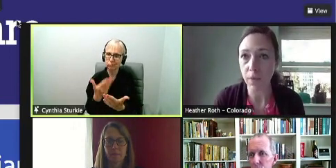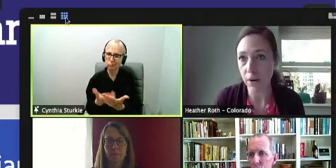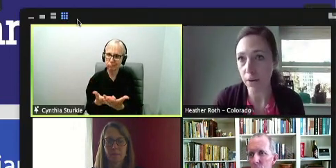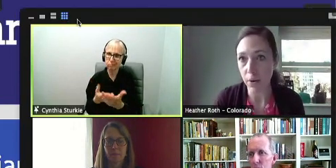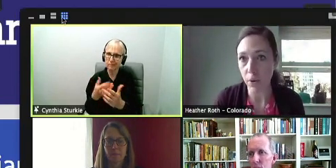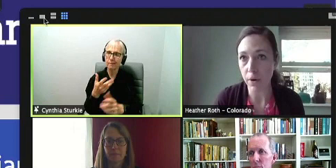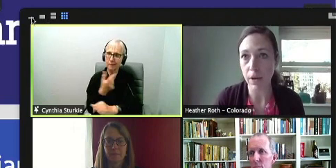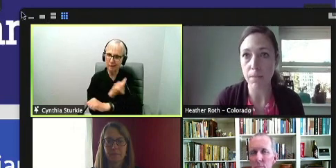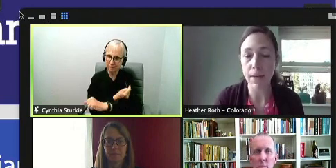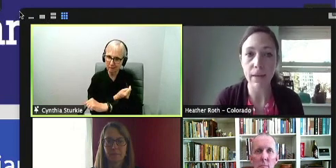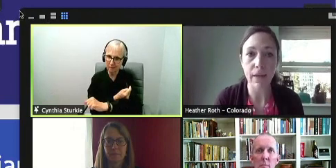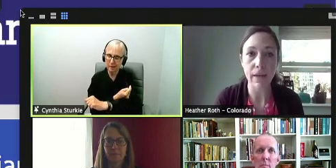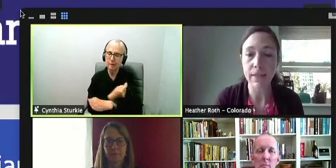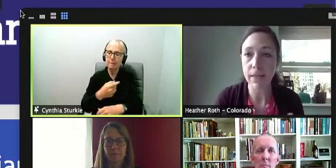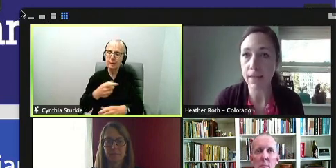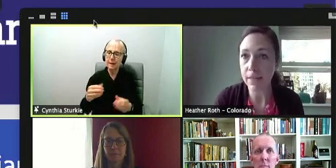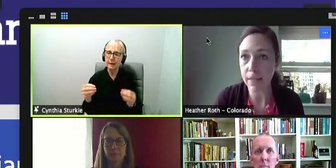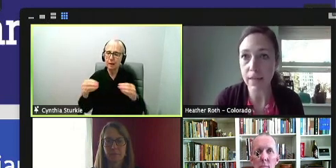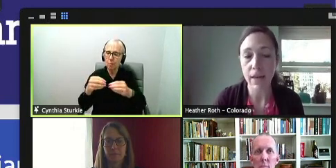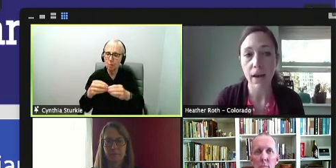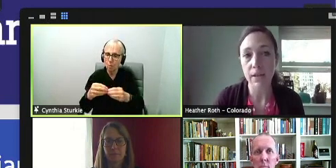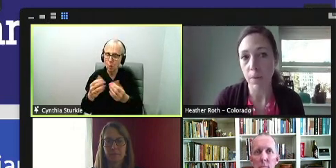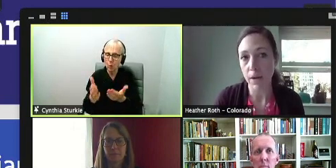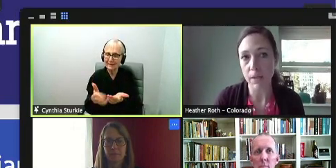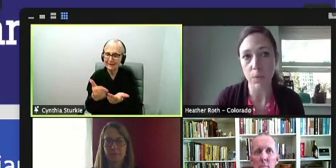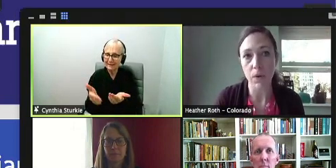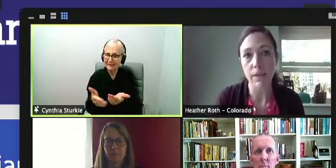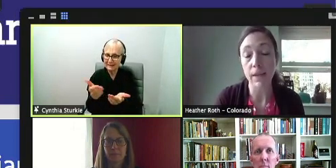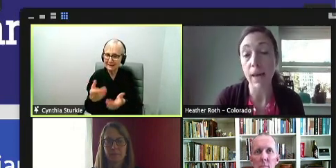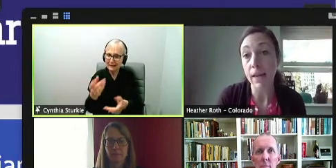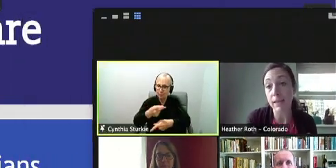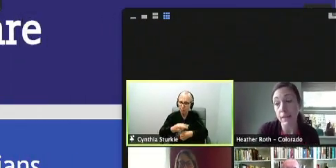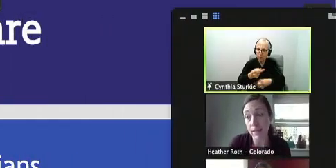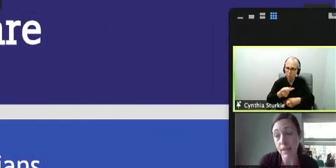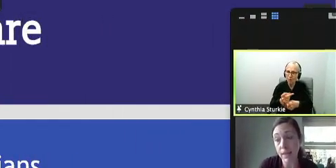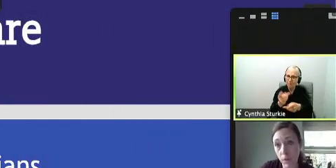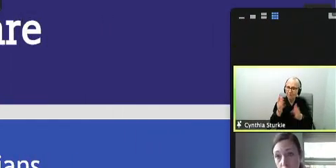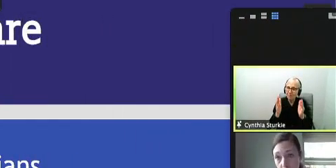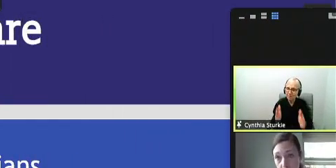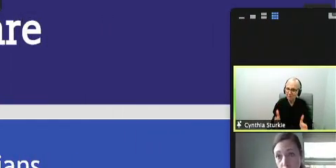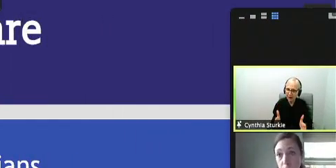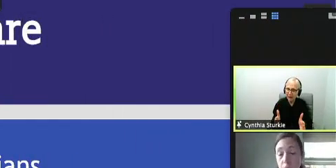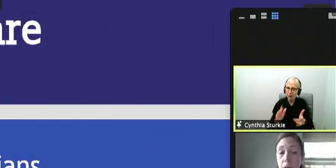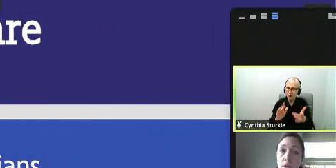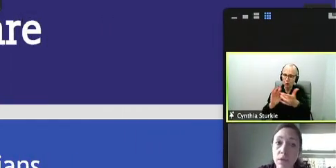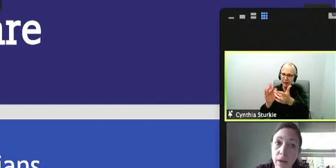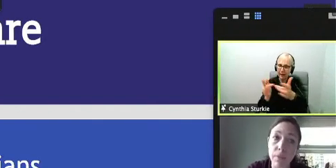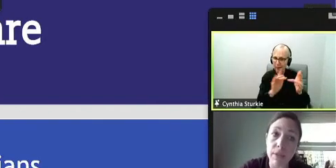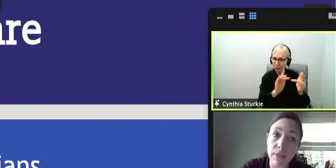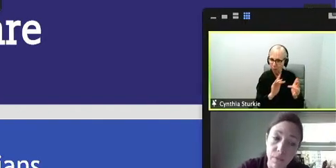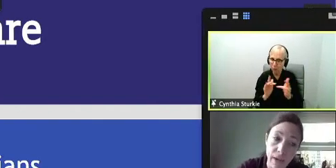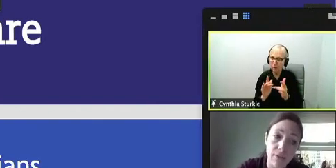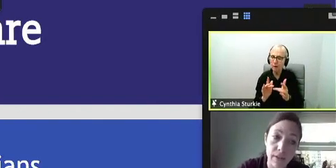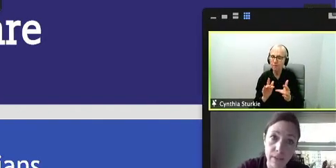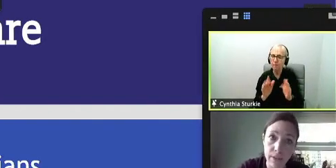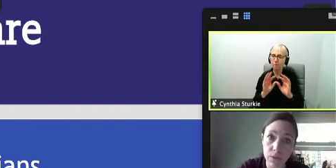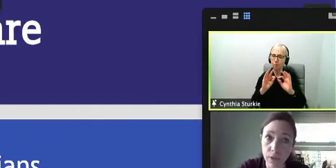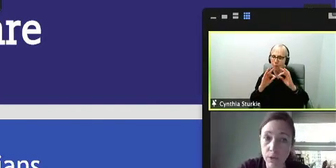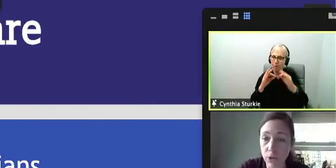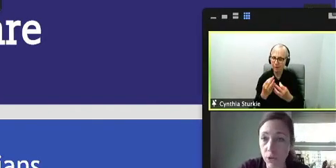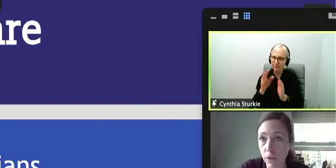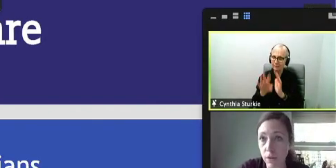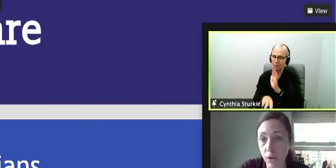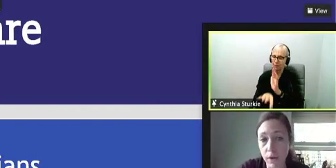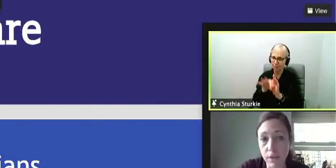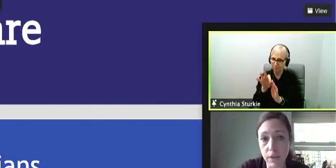our provider network and making it as easy as possible and as accessible as possible for families to find vaccines for